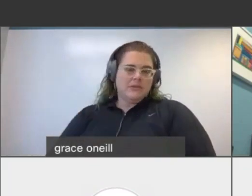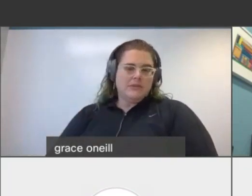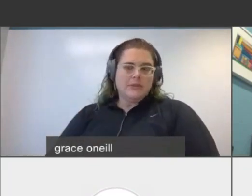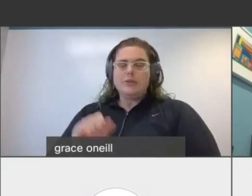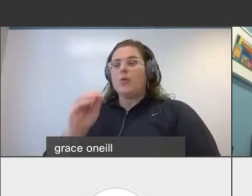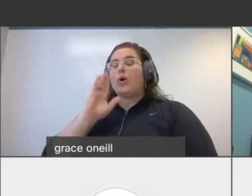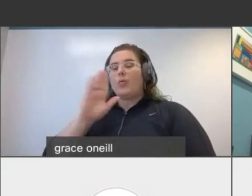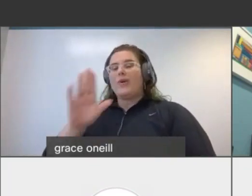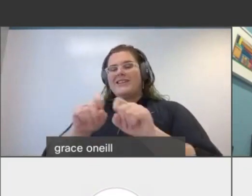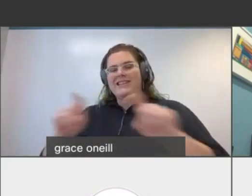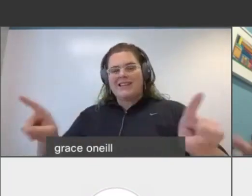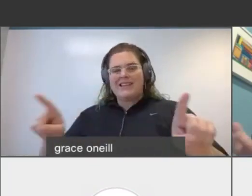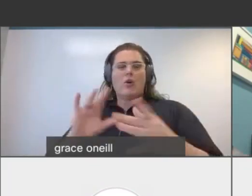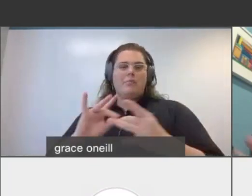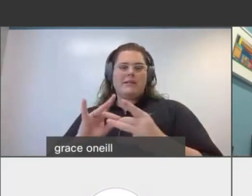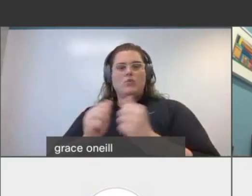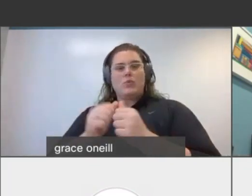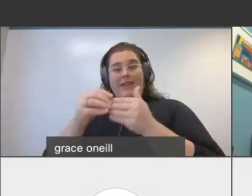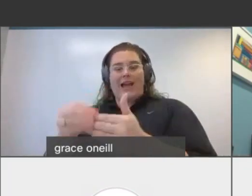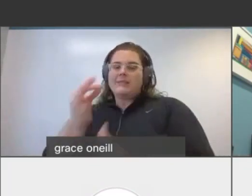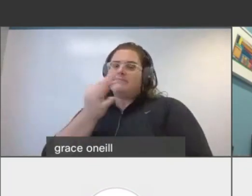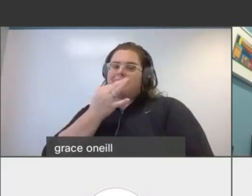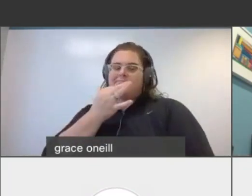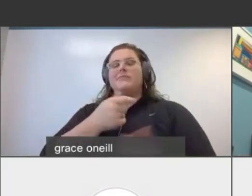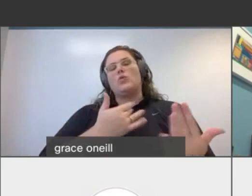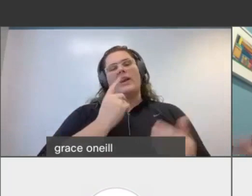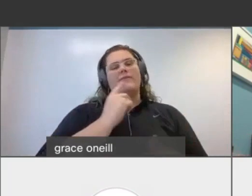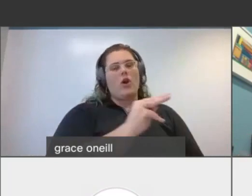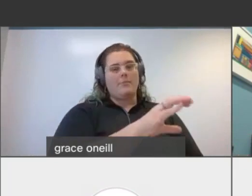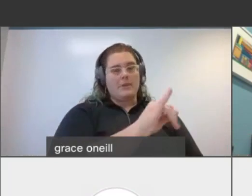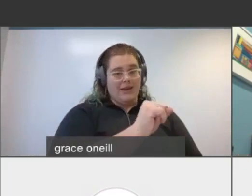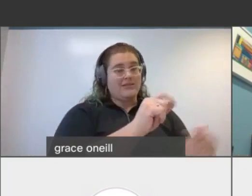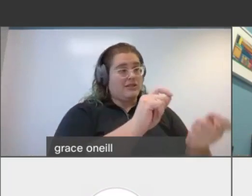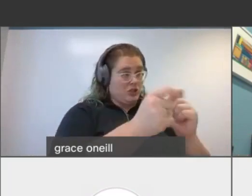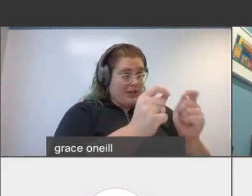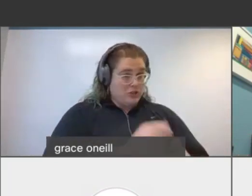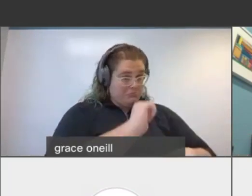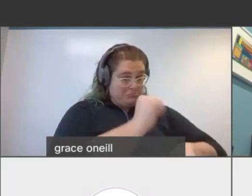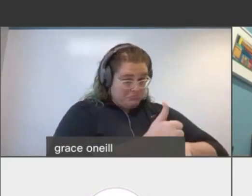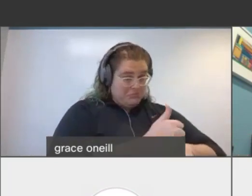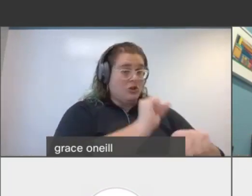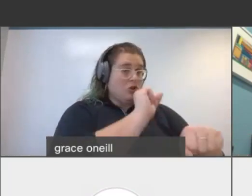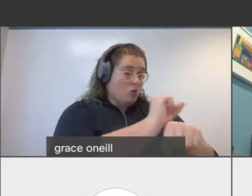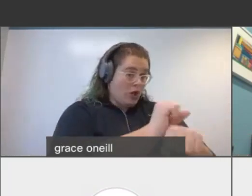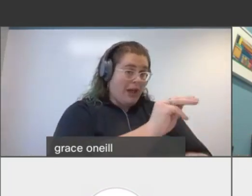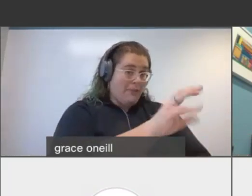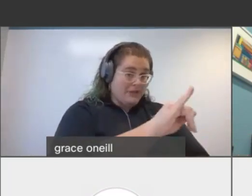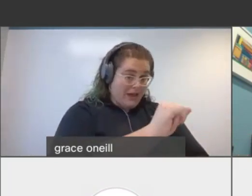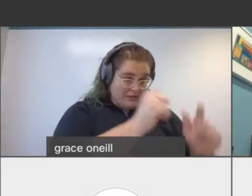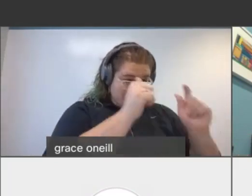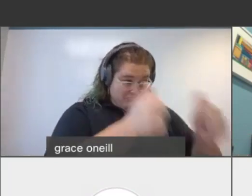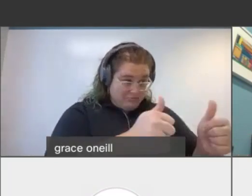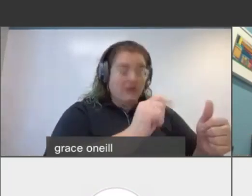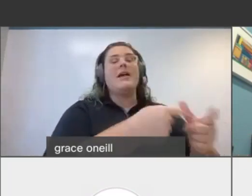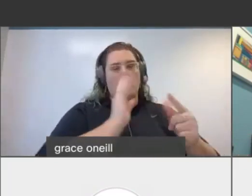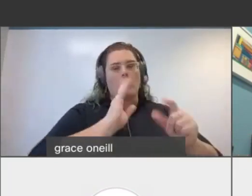transmittal with guidance about that as soon as the changes are made and tested to make sure they're working in Mcis, but very shortly that will be going